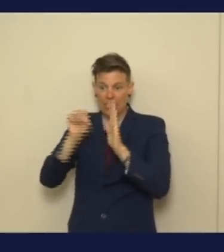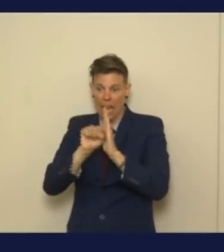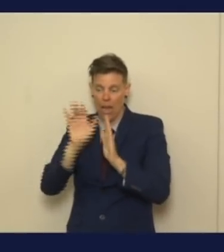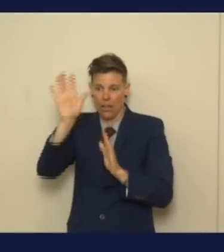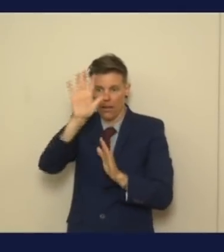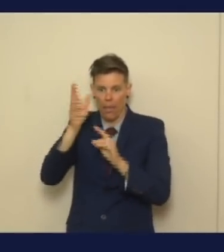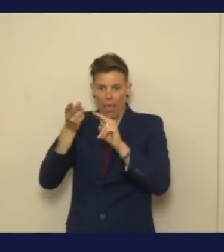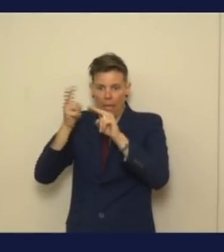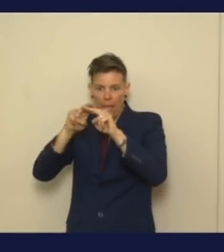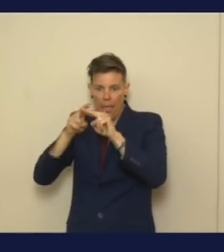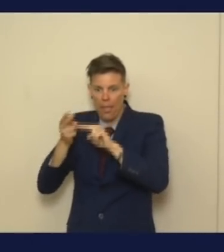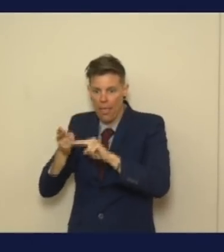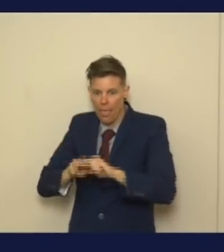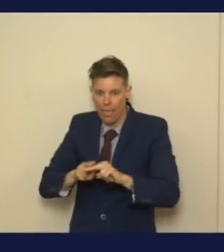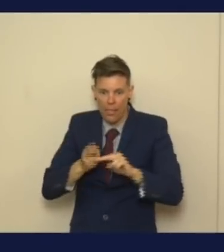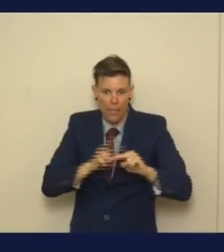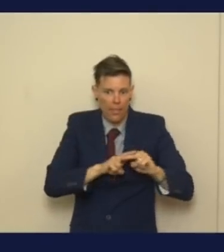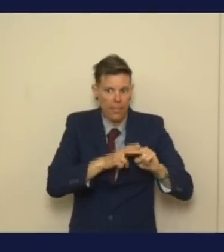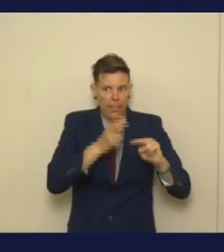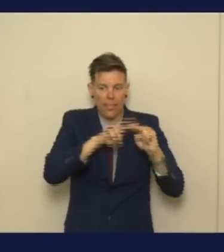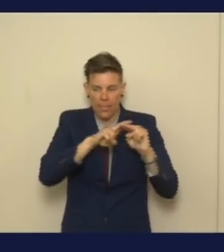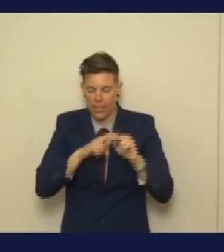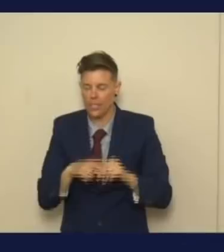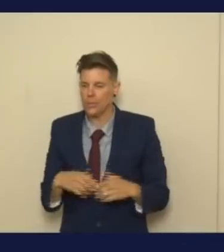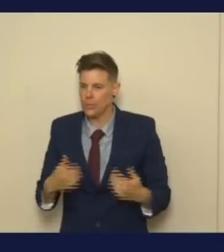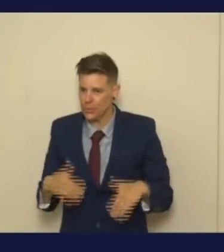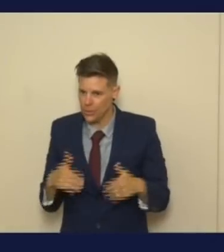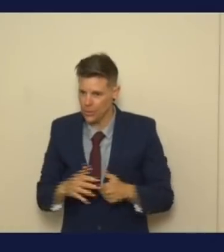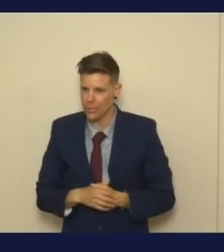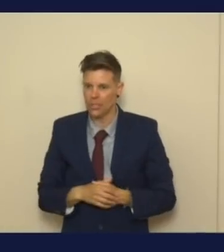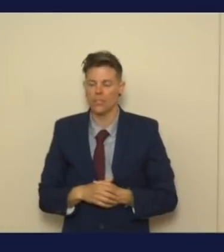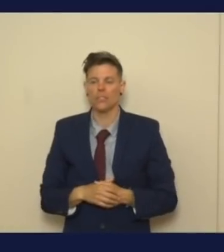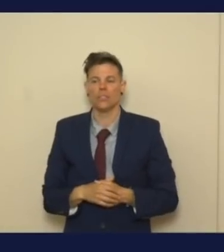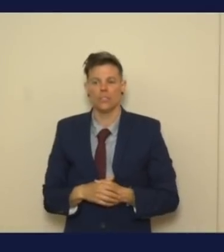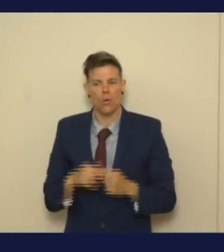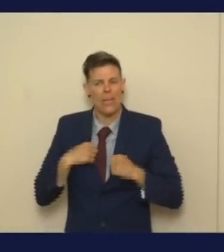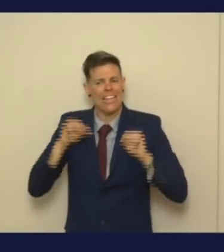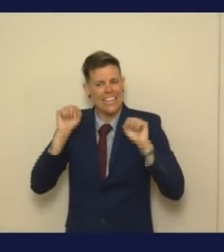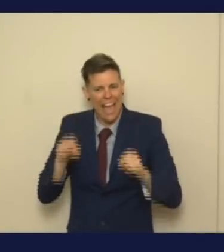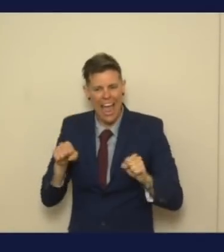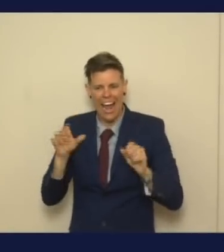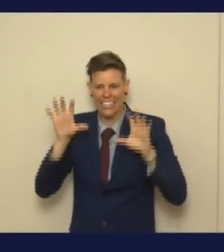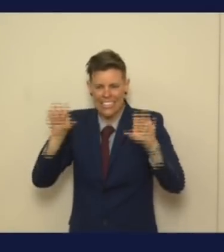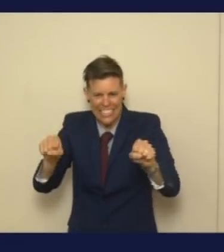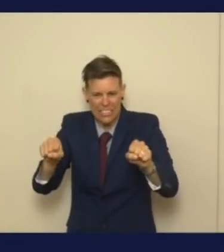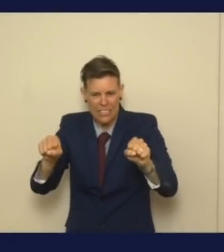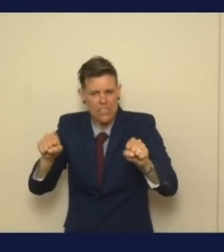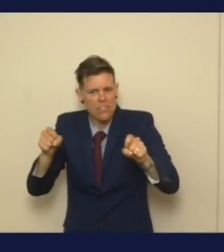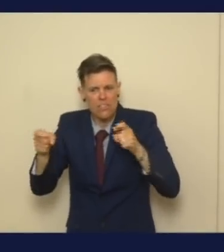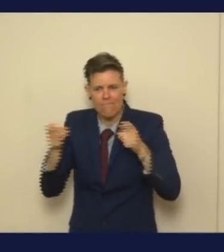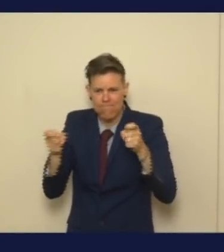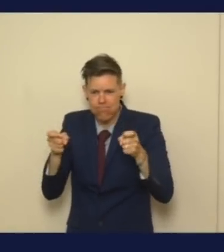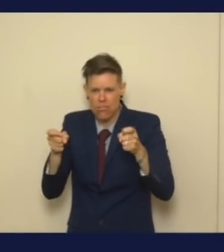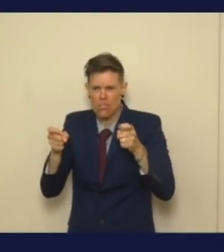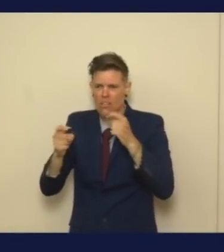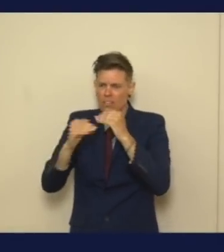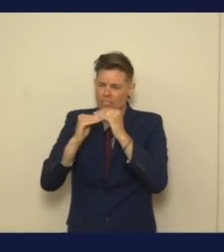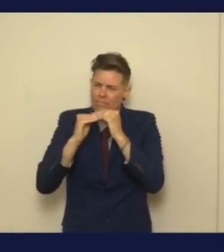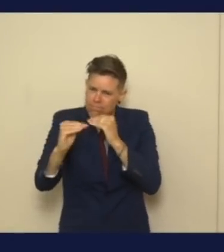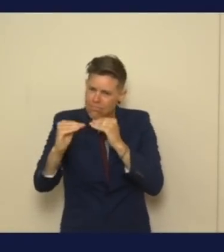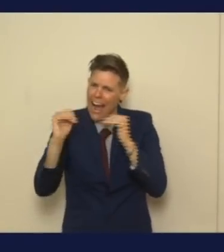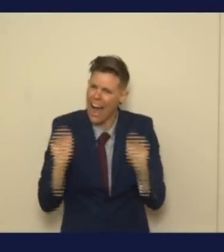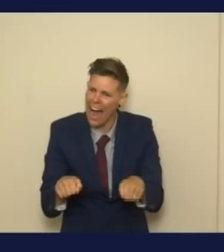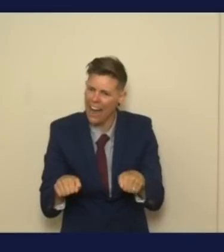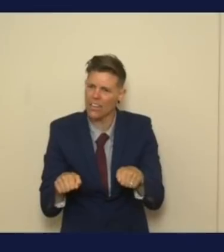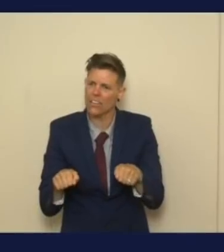We can manage being flat. Our goal should be to reduce cases. What happens when